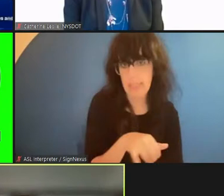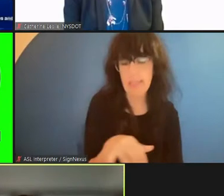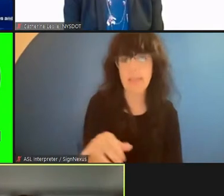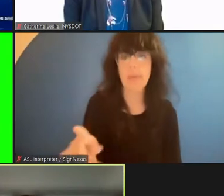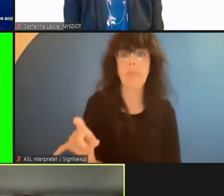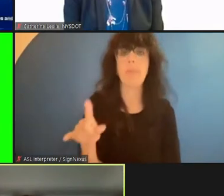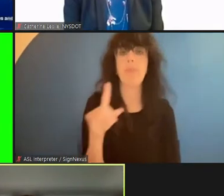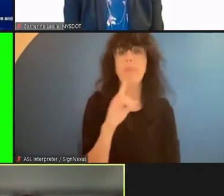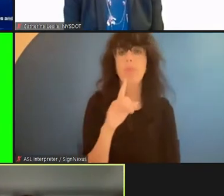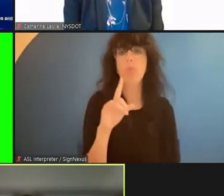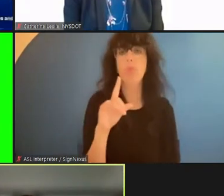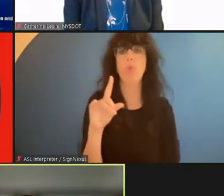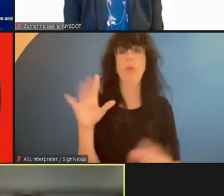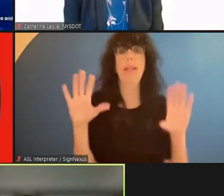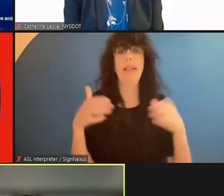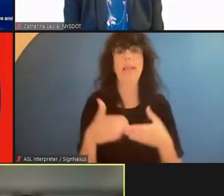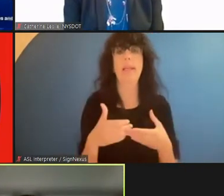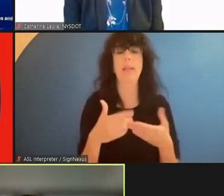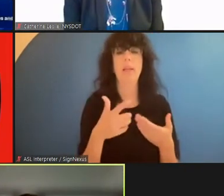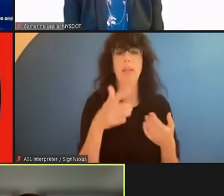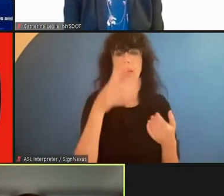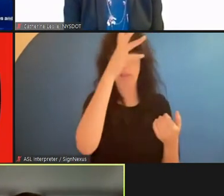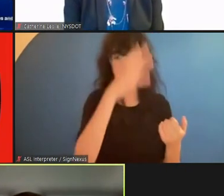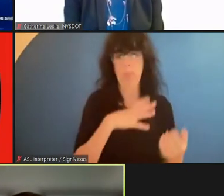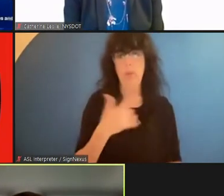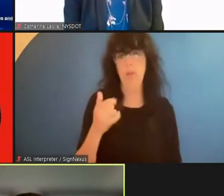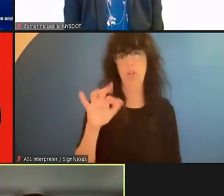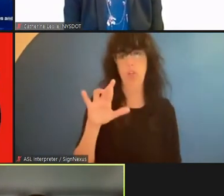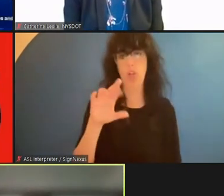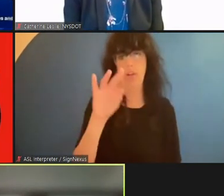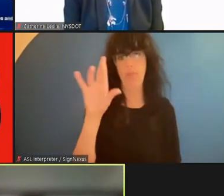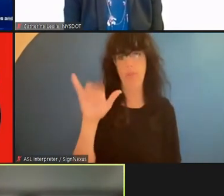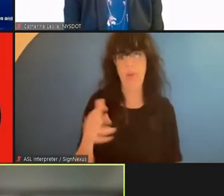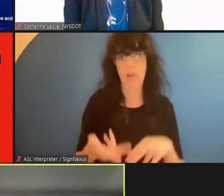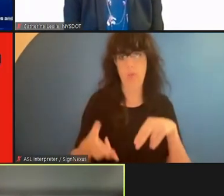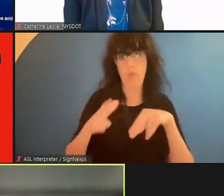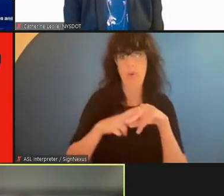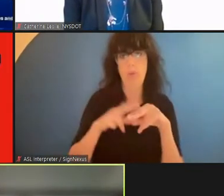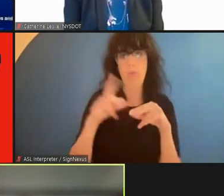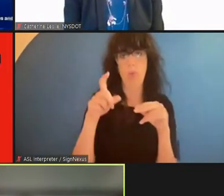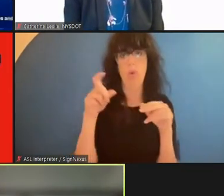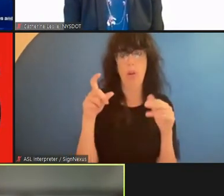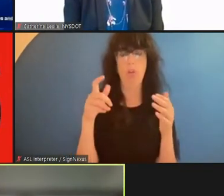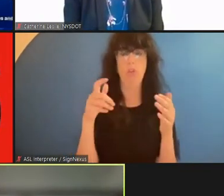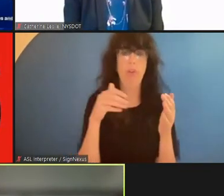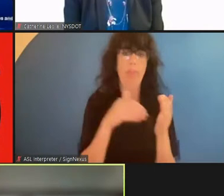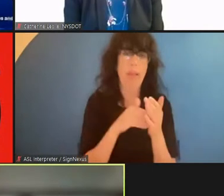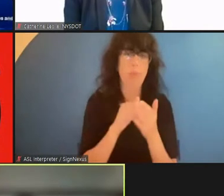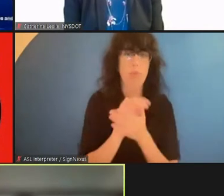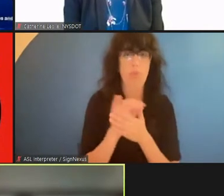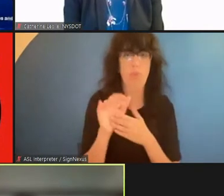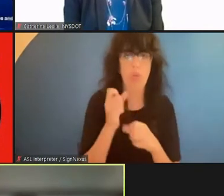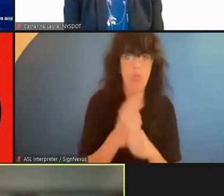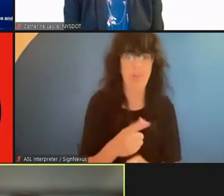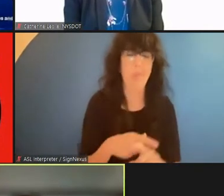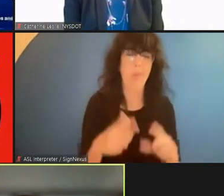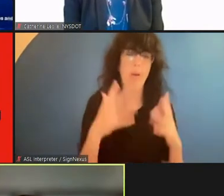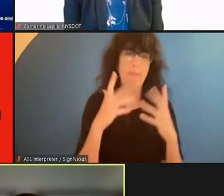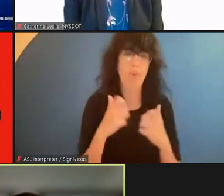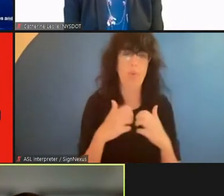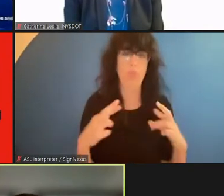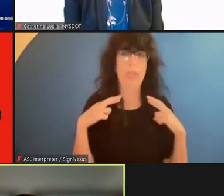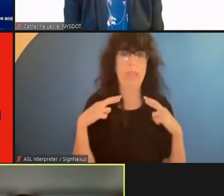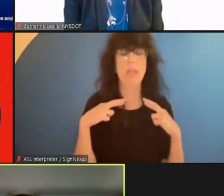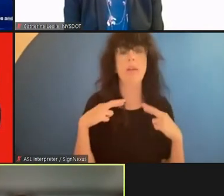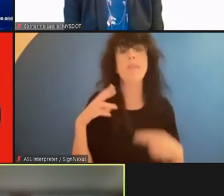assemblyman gottfried going to propose raising that to 100 000 but unfortunately he's retiring also as for the tax